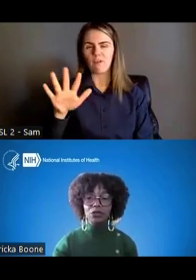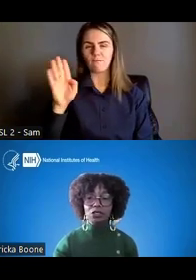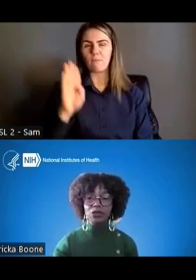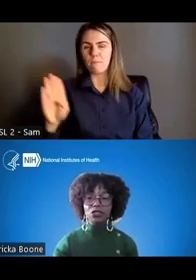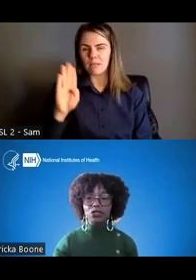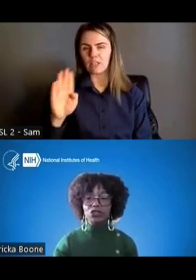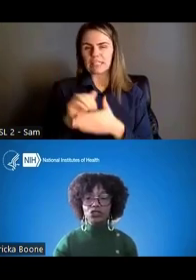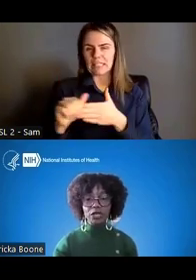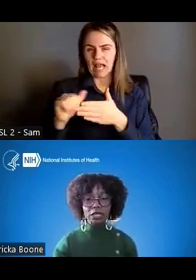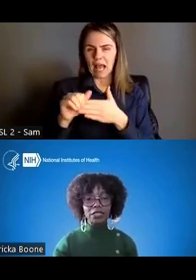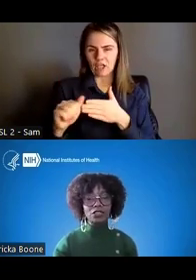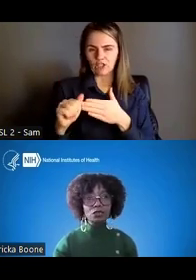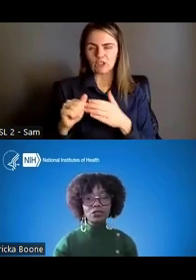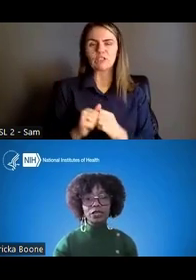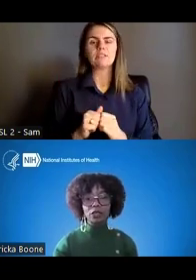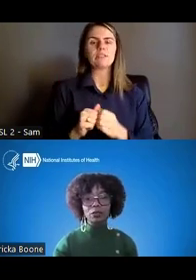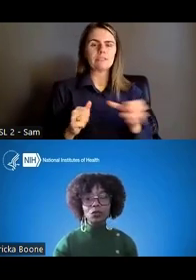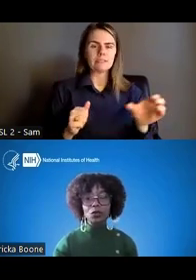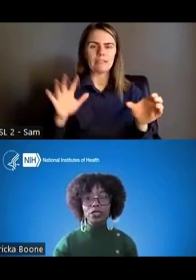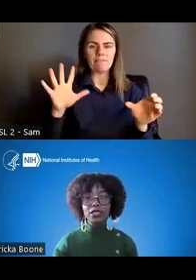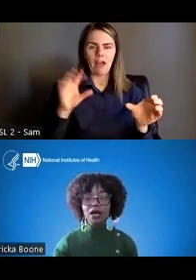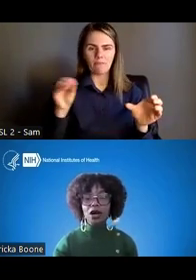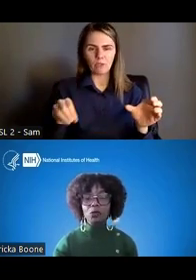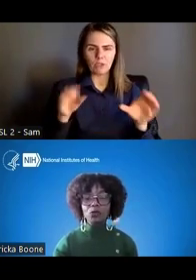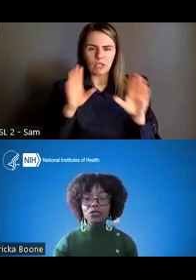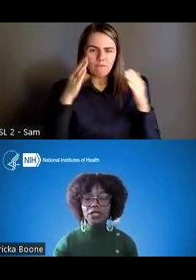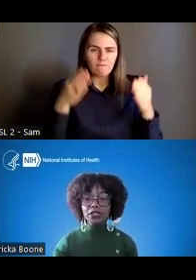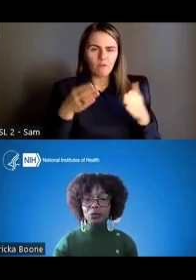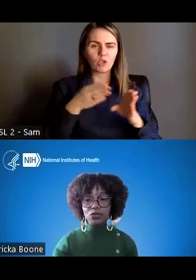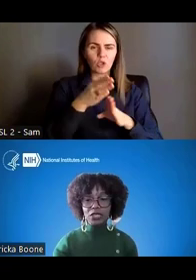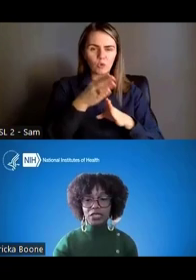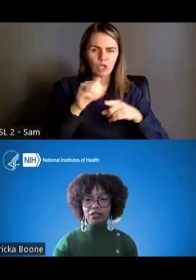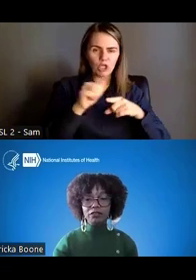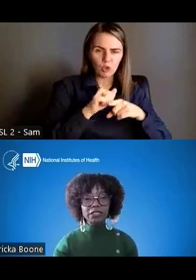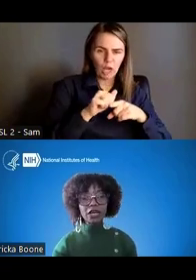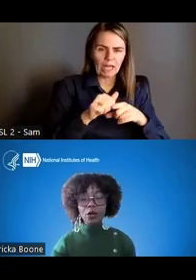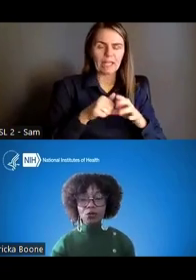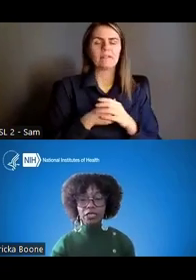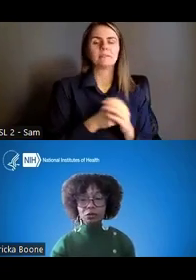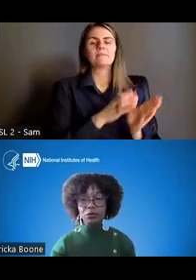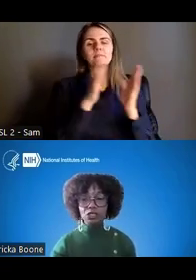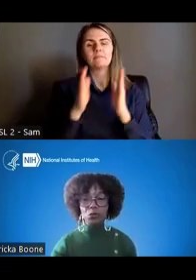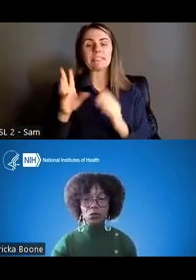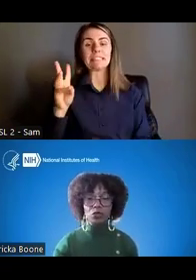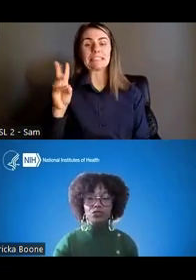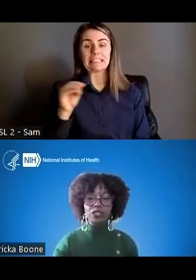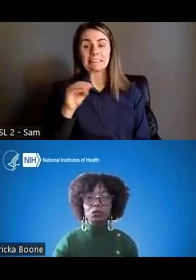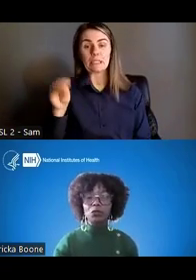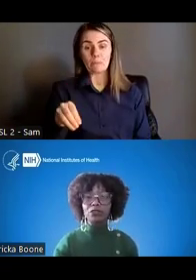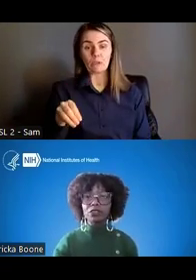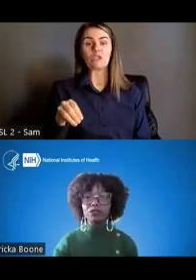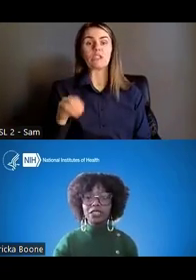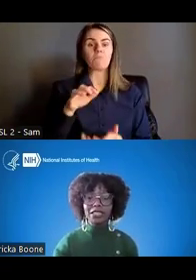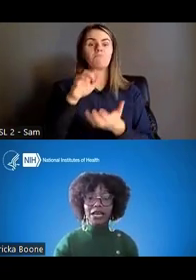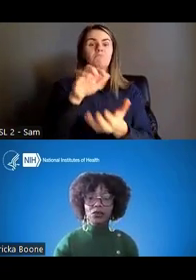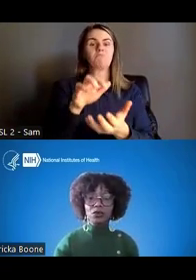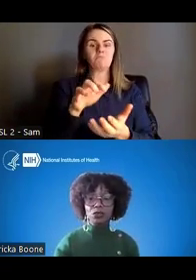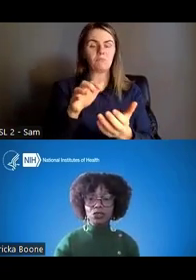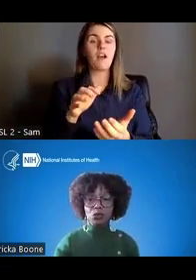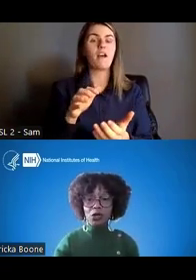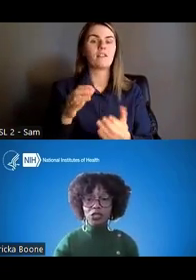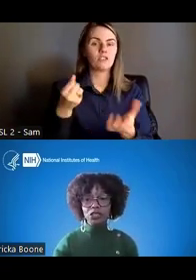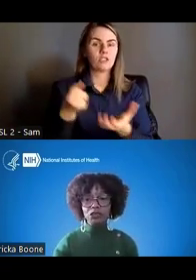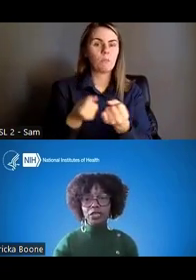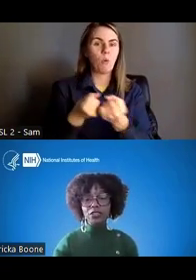was devoted to research training and career development awards. Almost 60% of the operating budget went towards funding more than